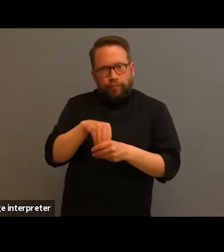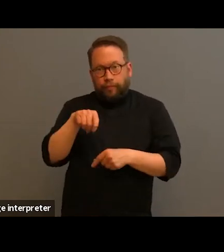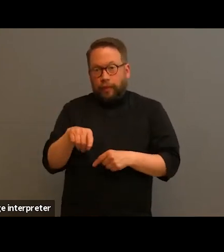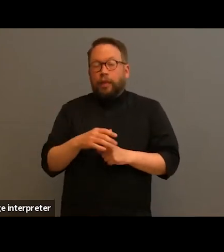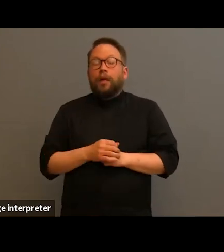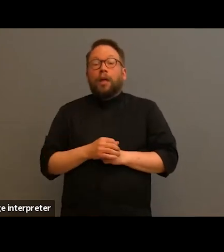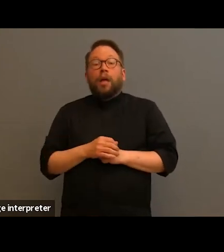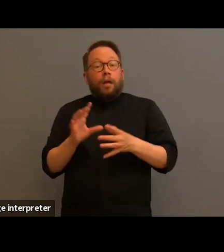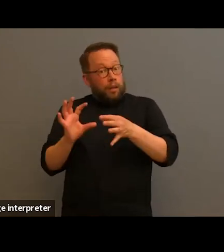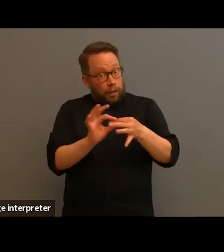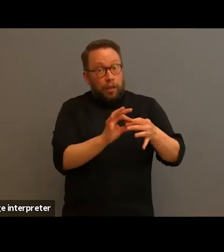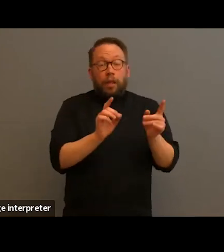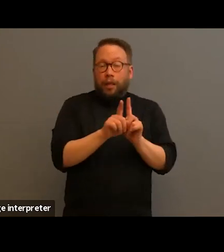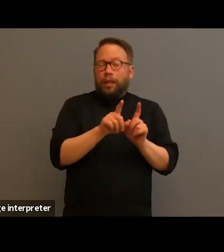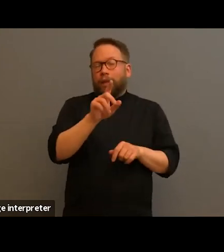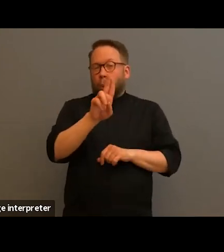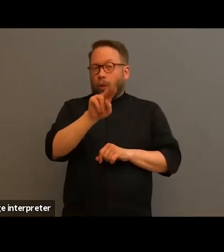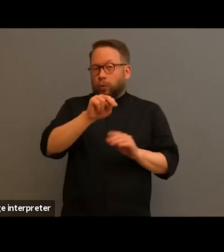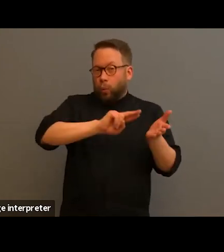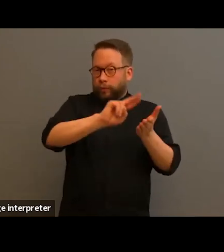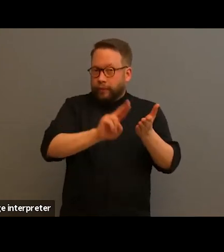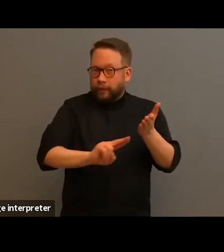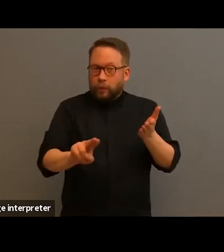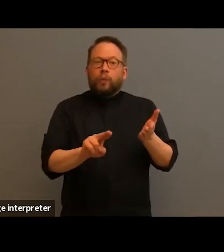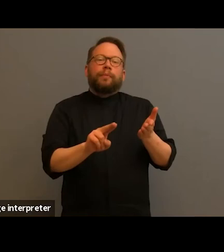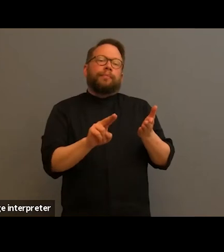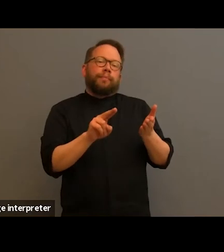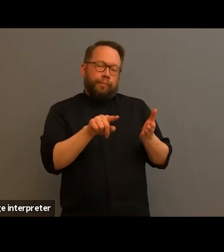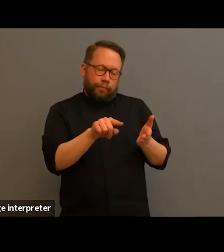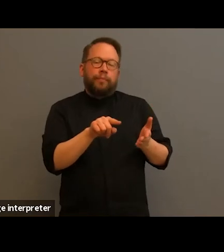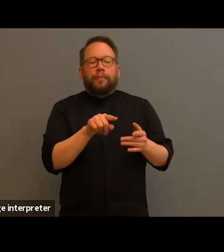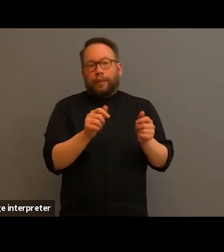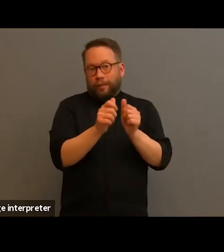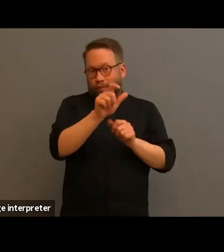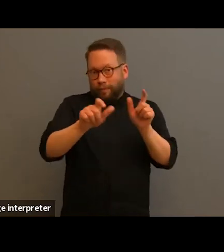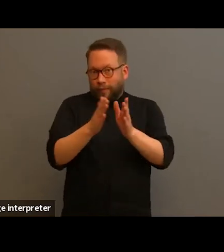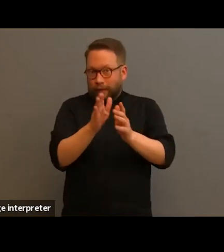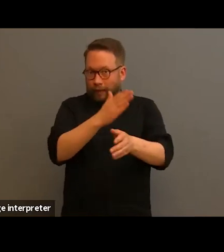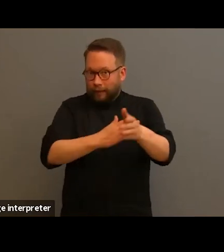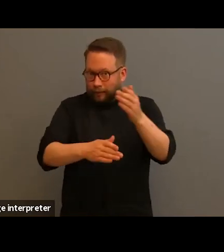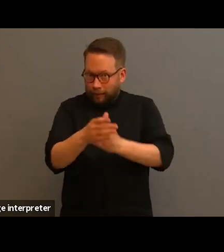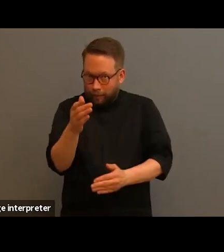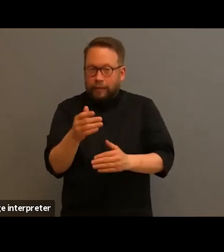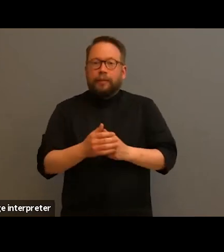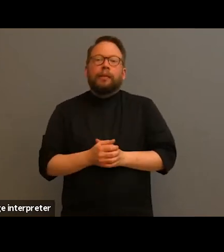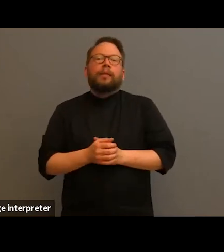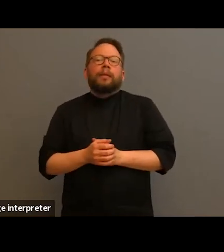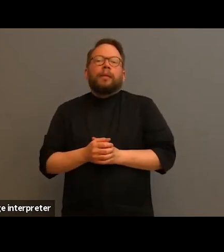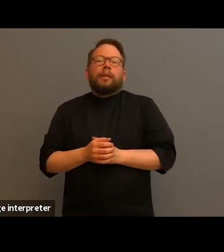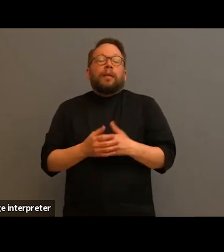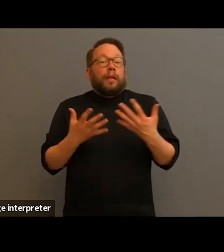Disability. Articles 4.3 and 3.3 summarized as nothing about us without